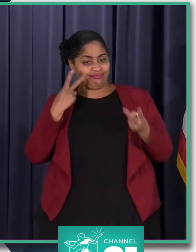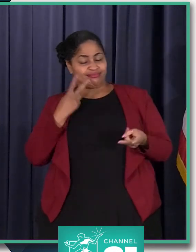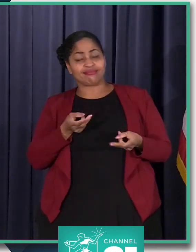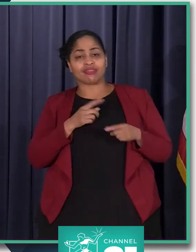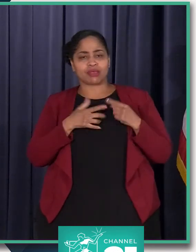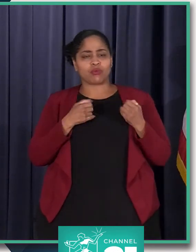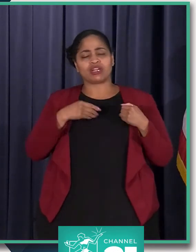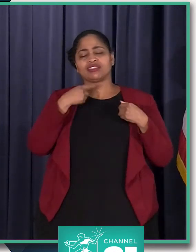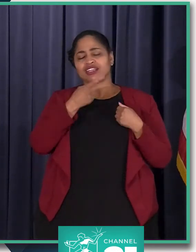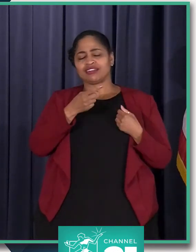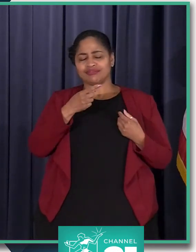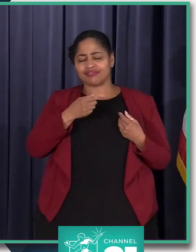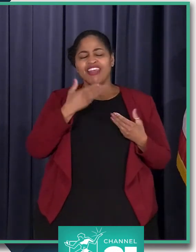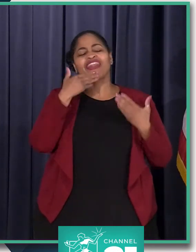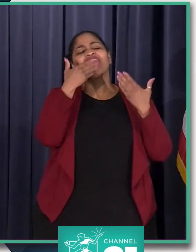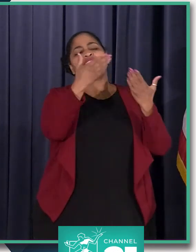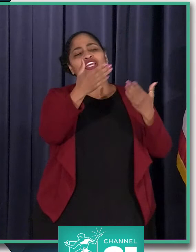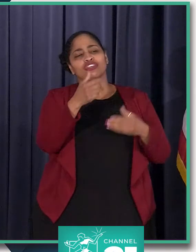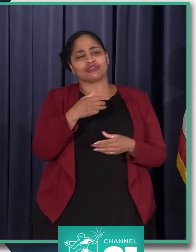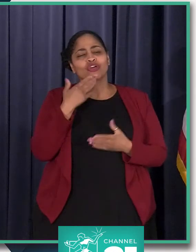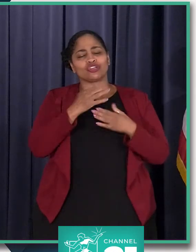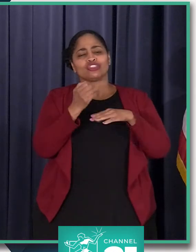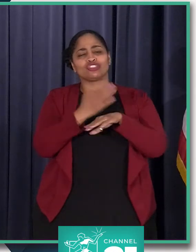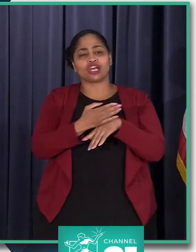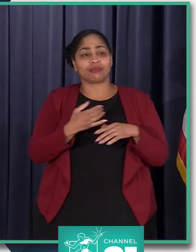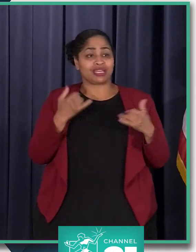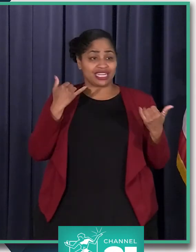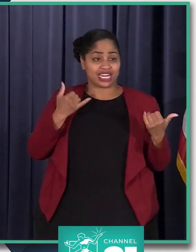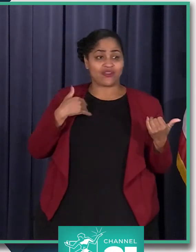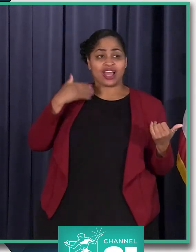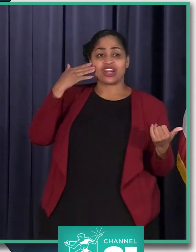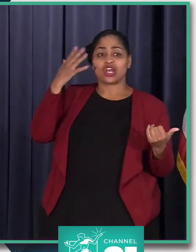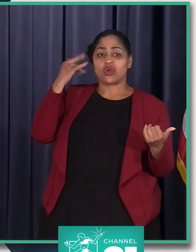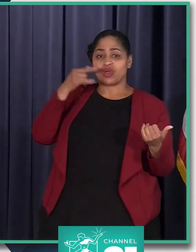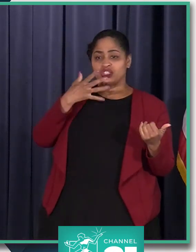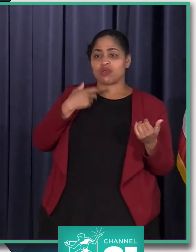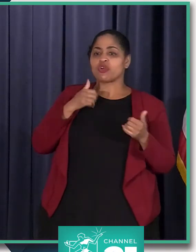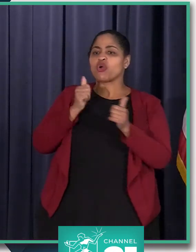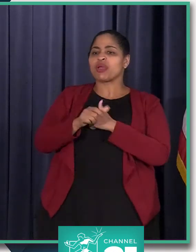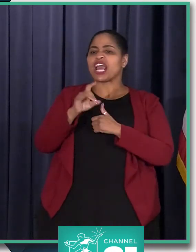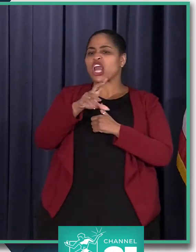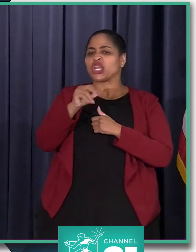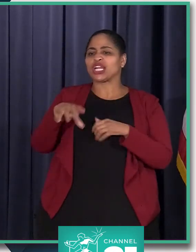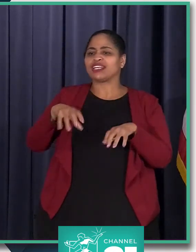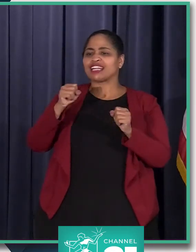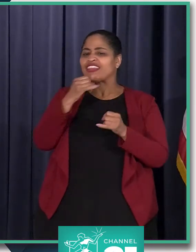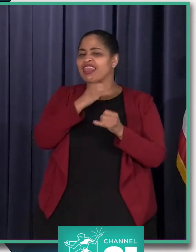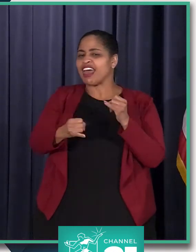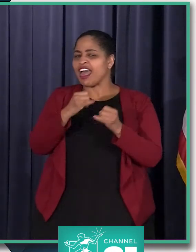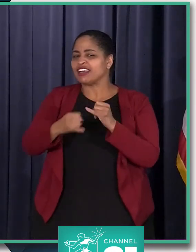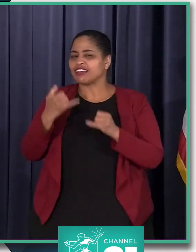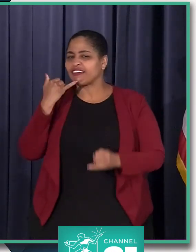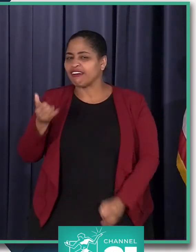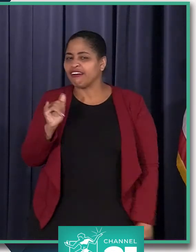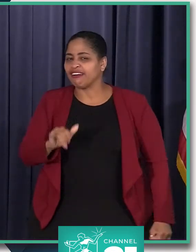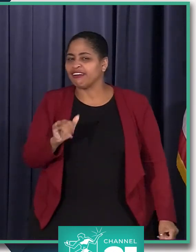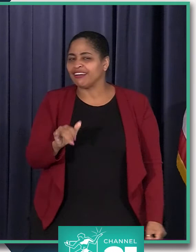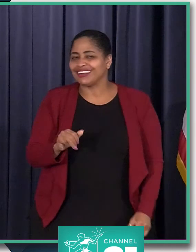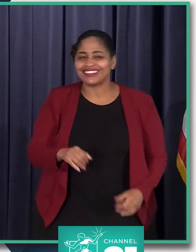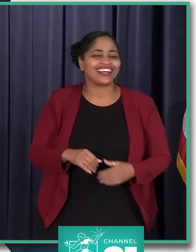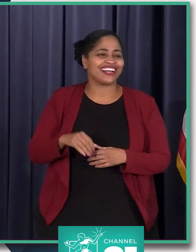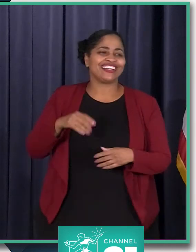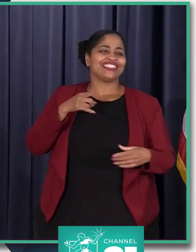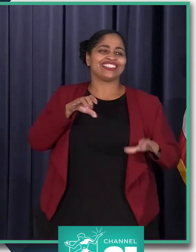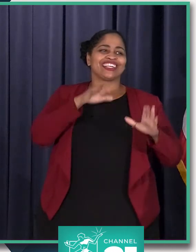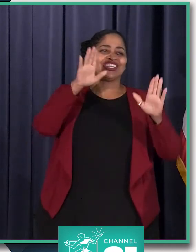wanted to give her a shout out and say thank you. Well, now I know why Mona wanted me to go past 8:30 and take the last of the calls. So, but she